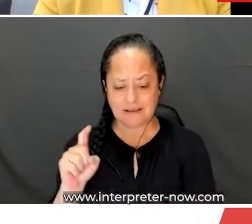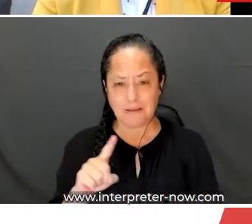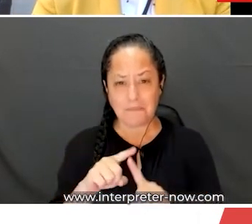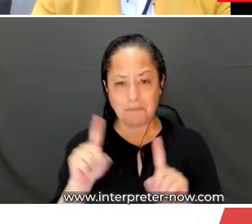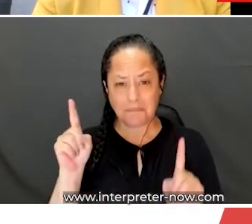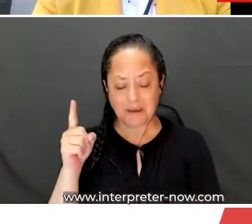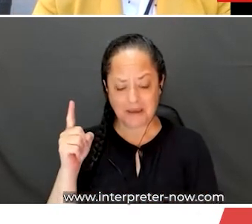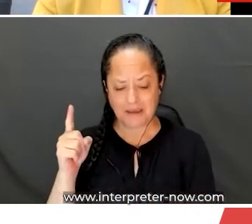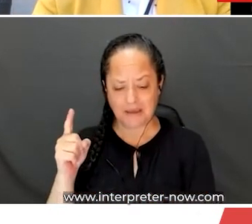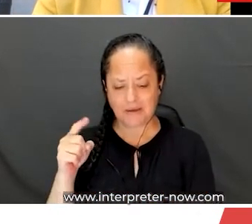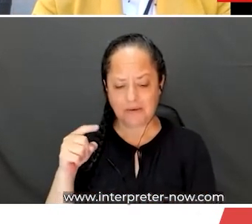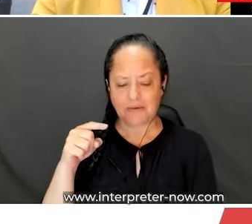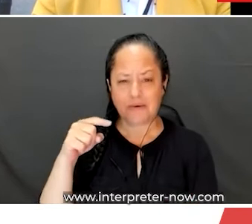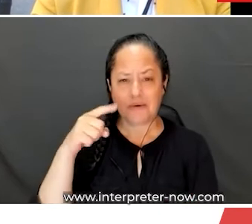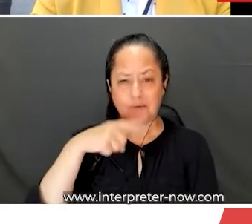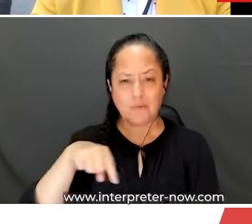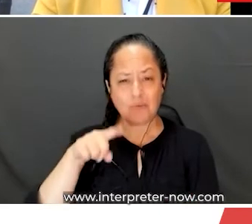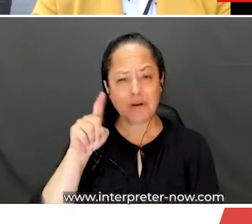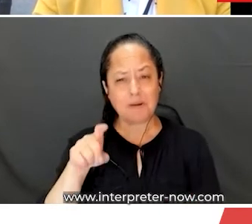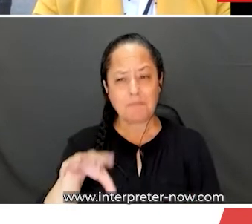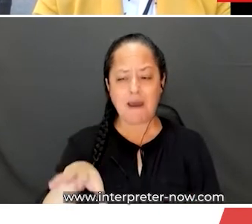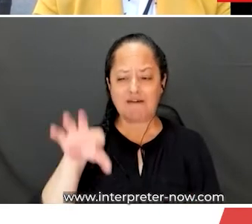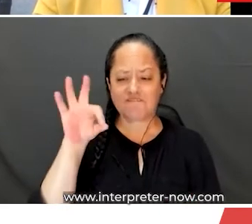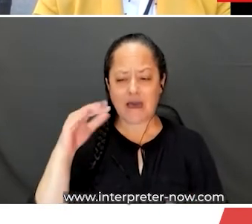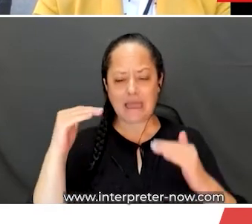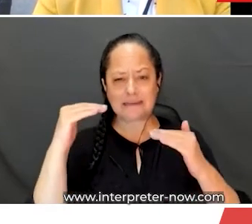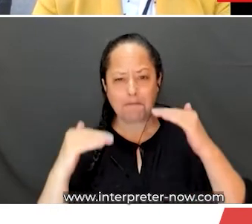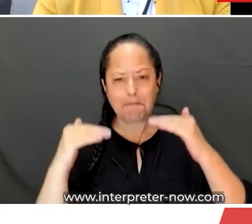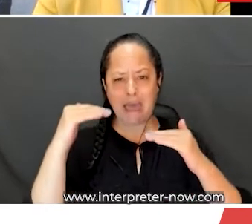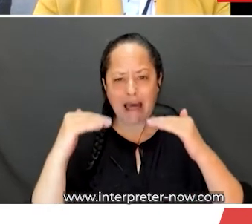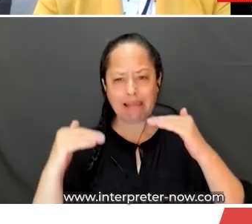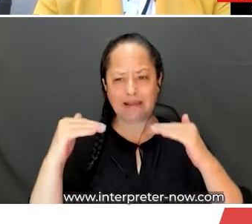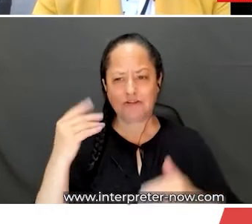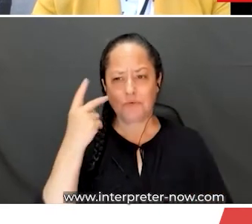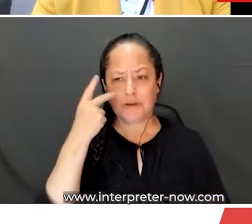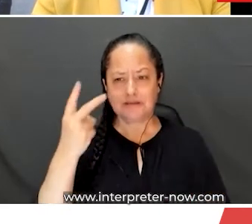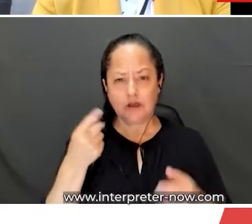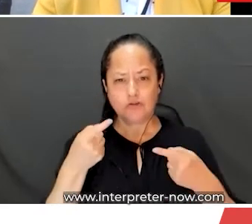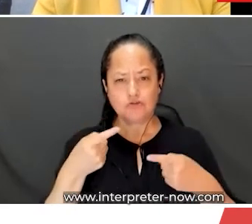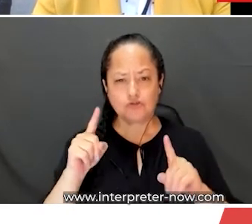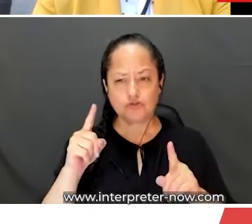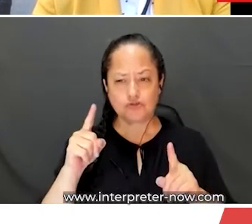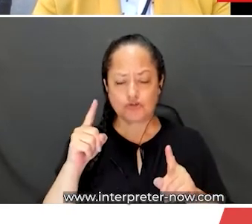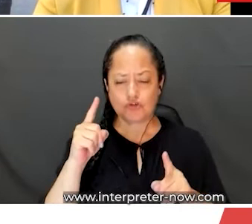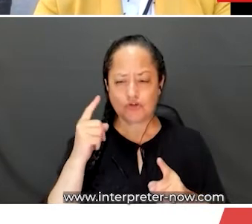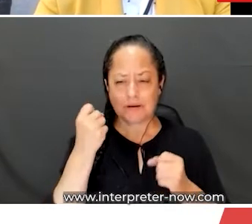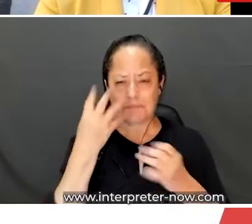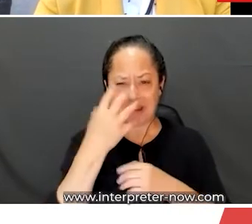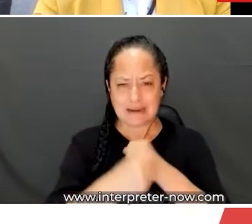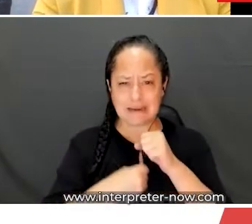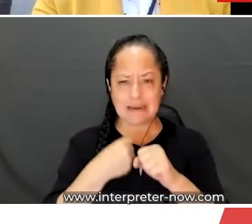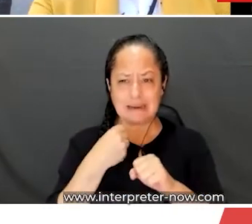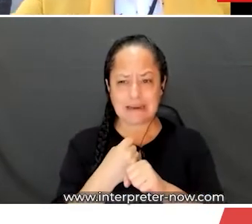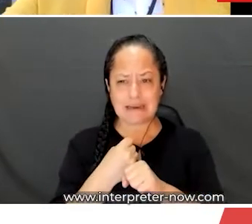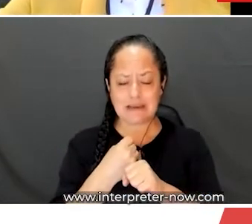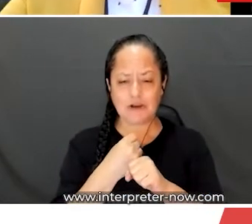I think that we need to start finding a balance. We saw during decades philanthropy to help